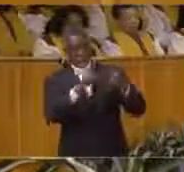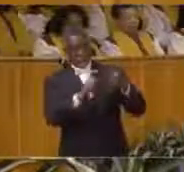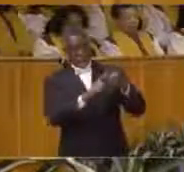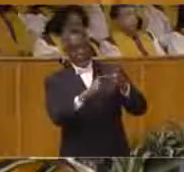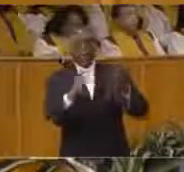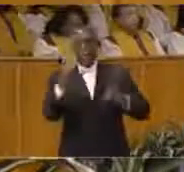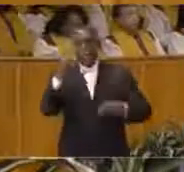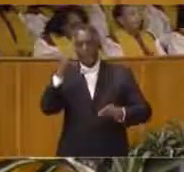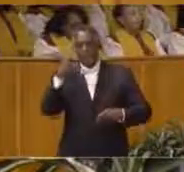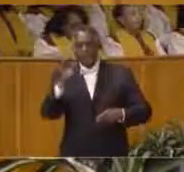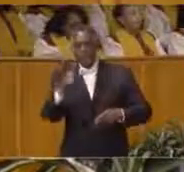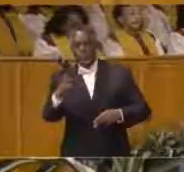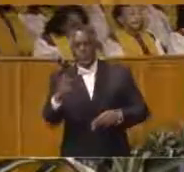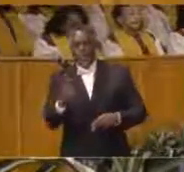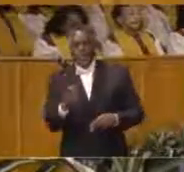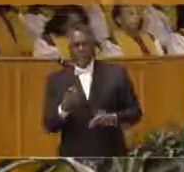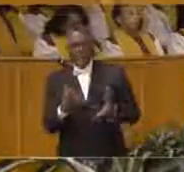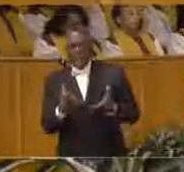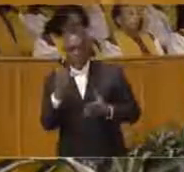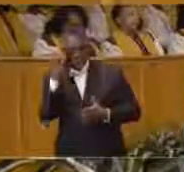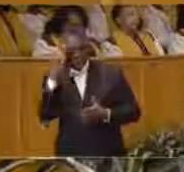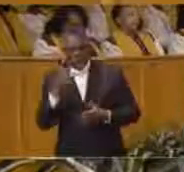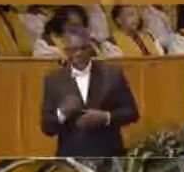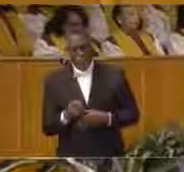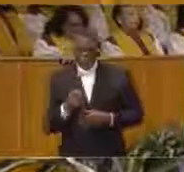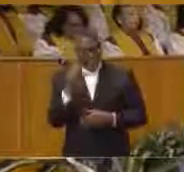I already know you're asking.